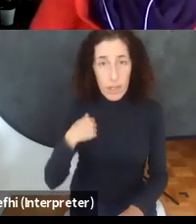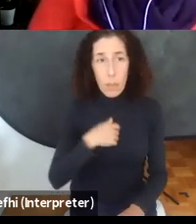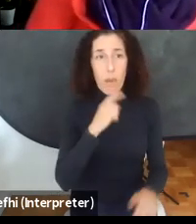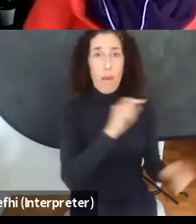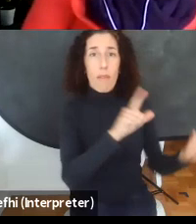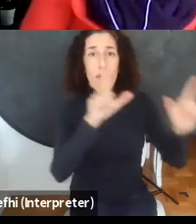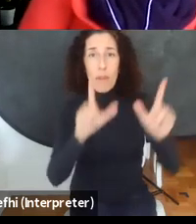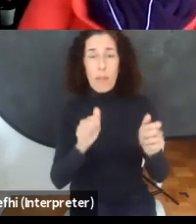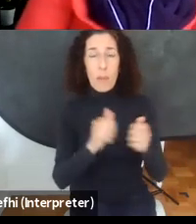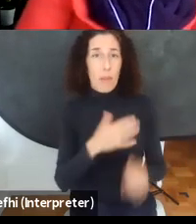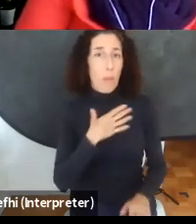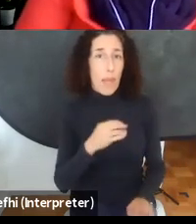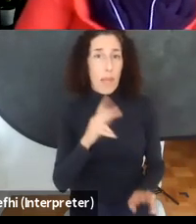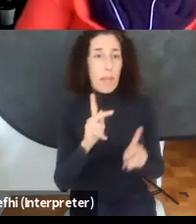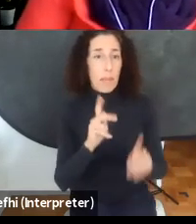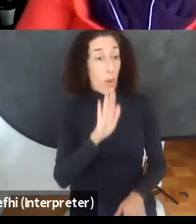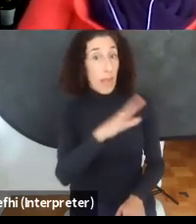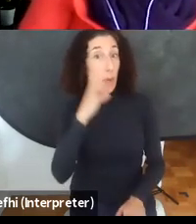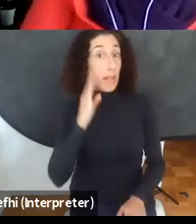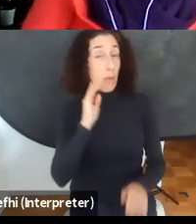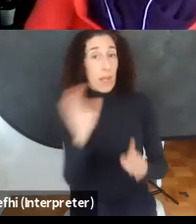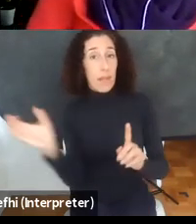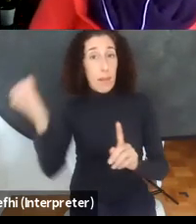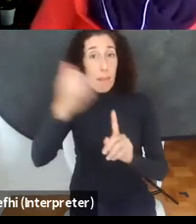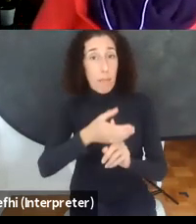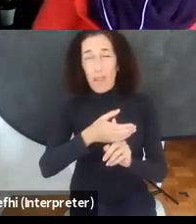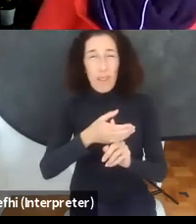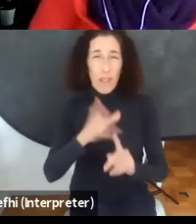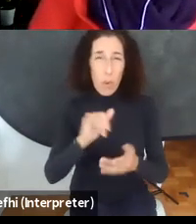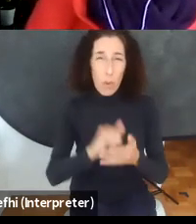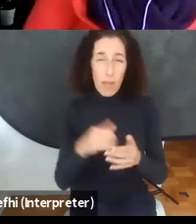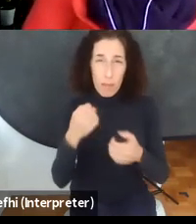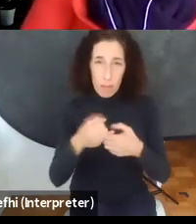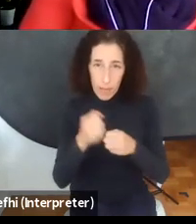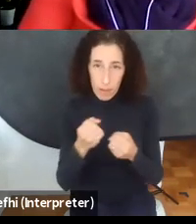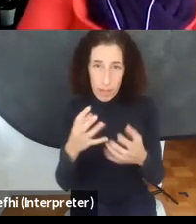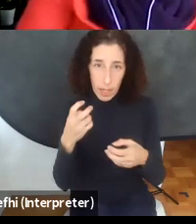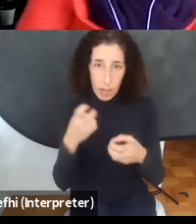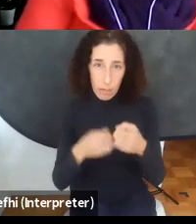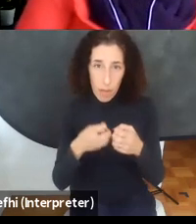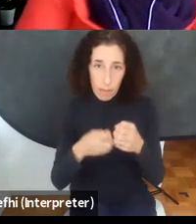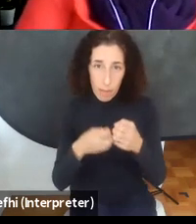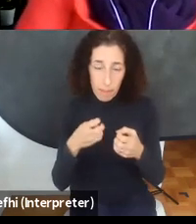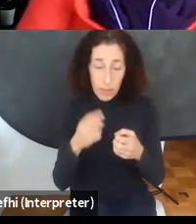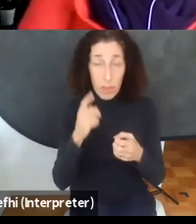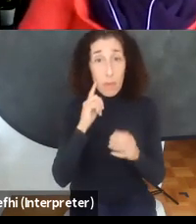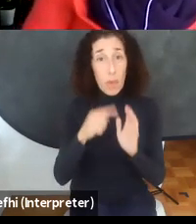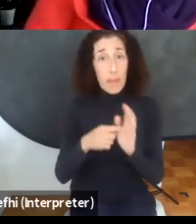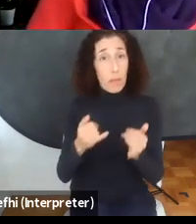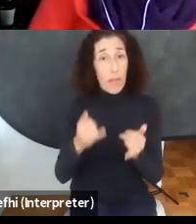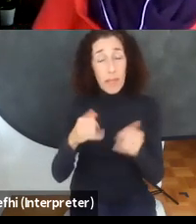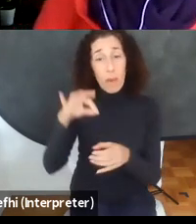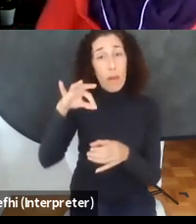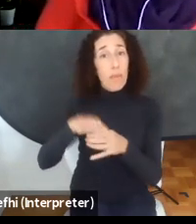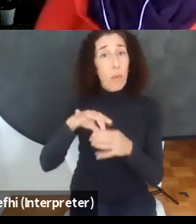people. And that has created a lot of issues because, for instance, we are in the season of voting and